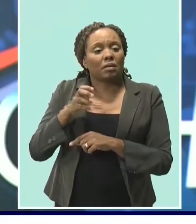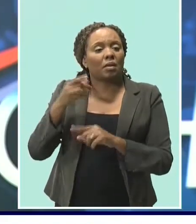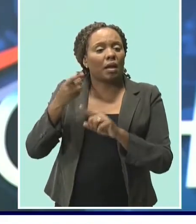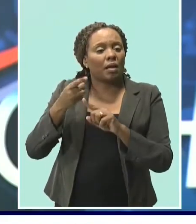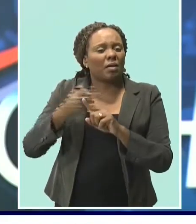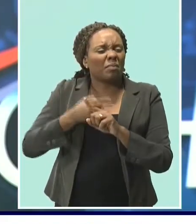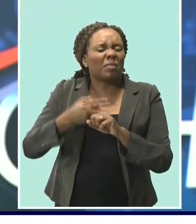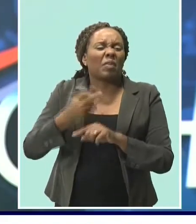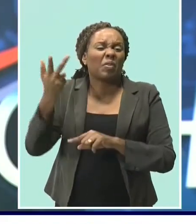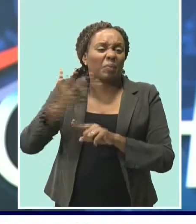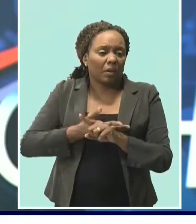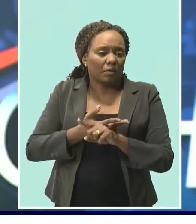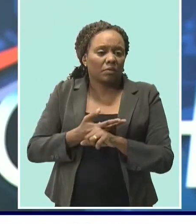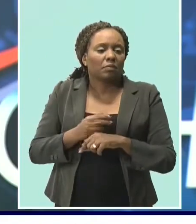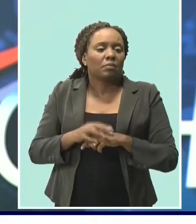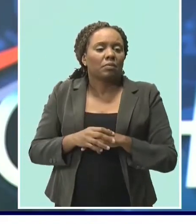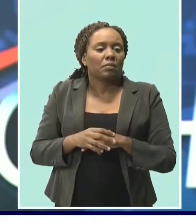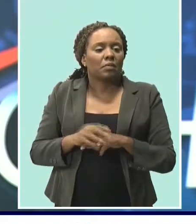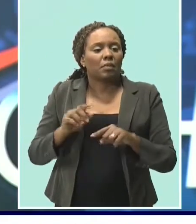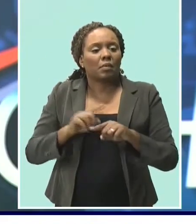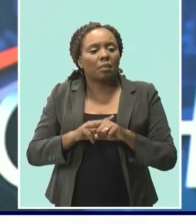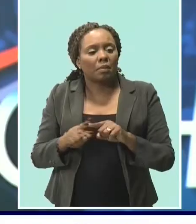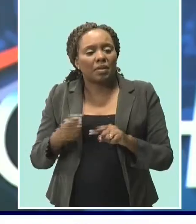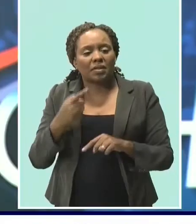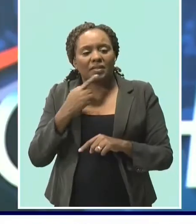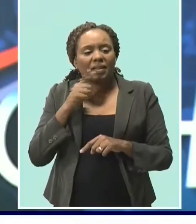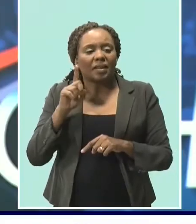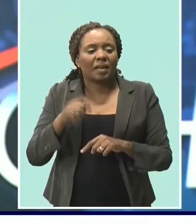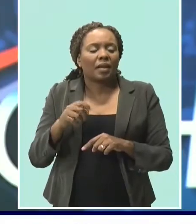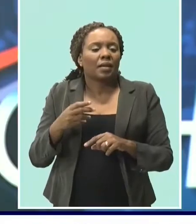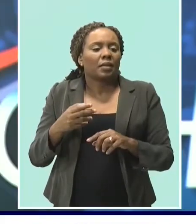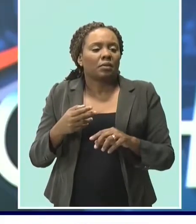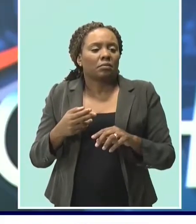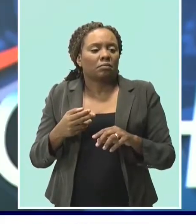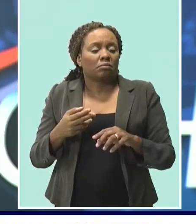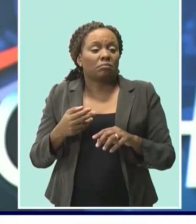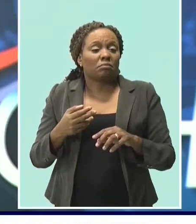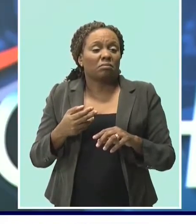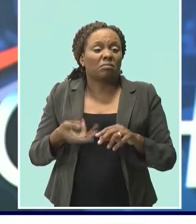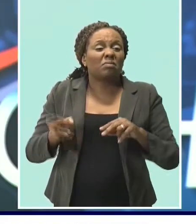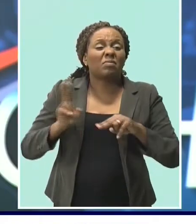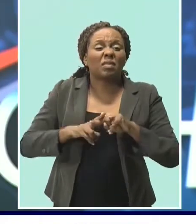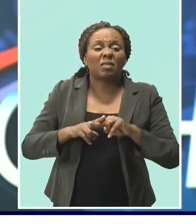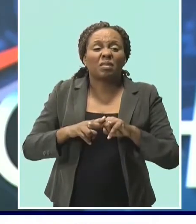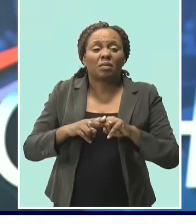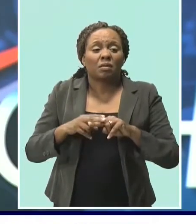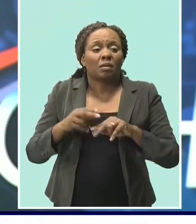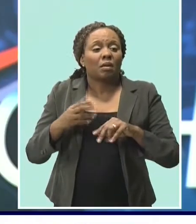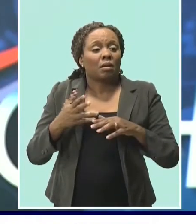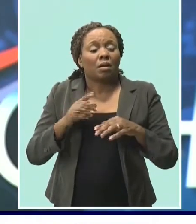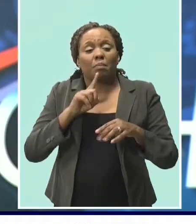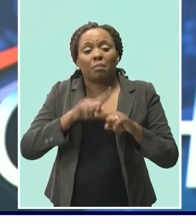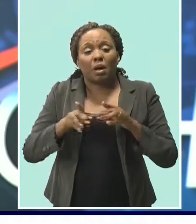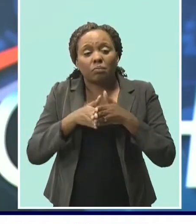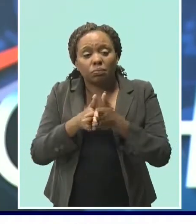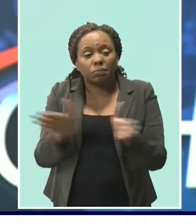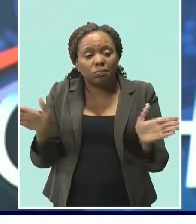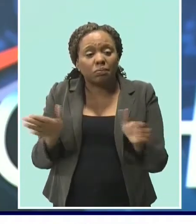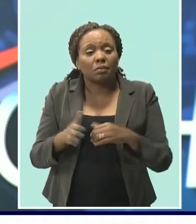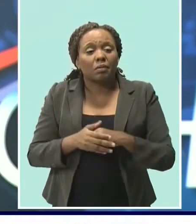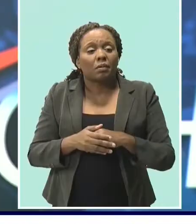given the dire needs of some households, Mr. Lane says the program, which is now closed to new applicants, has again